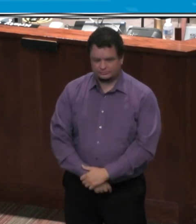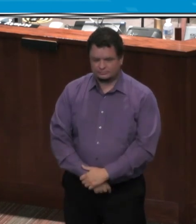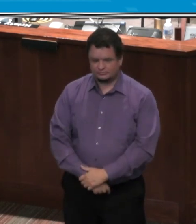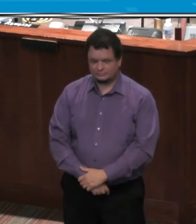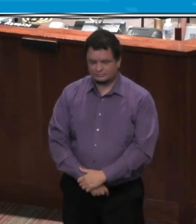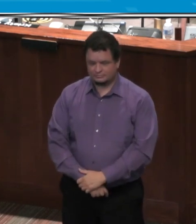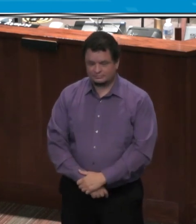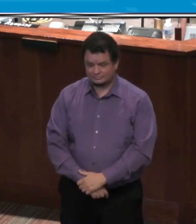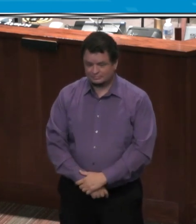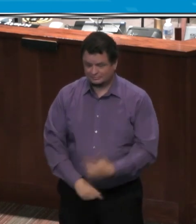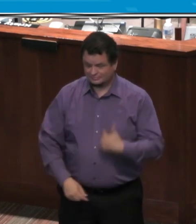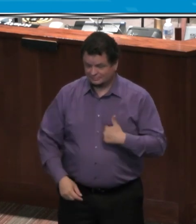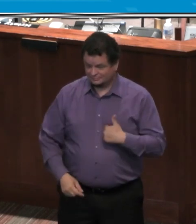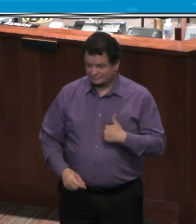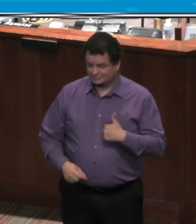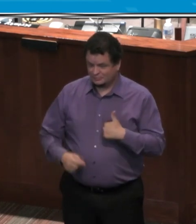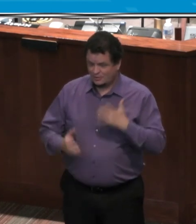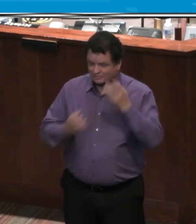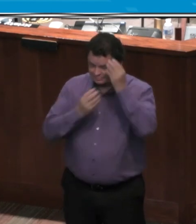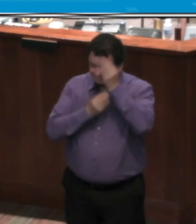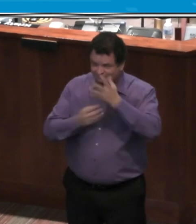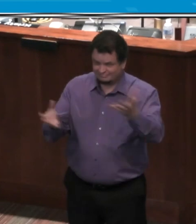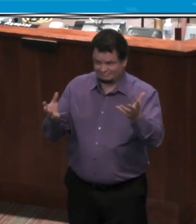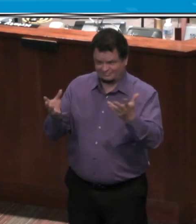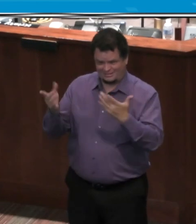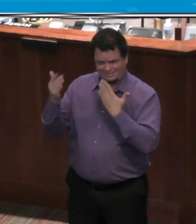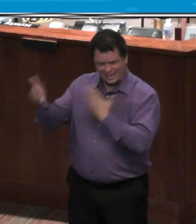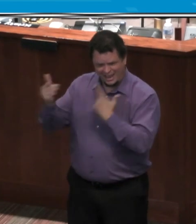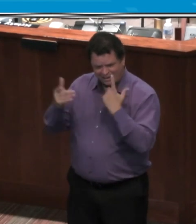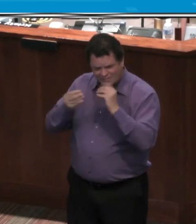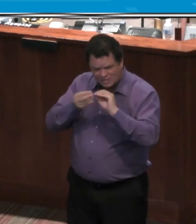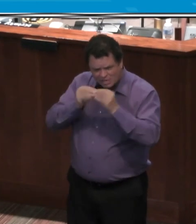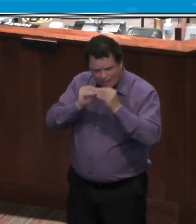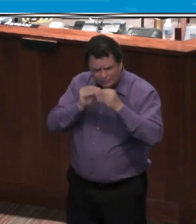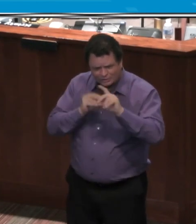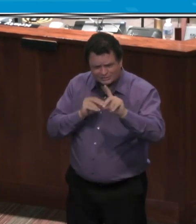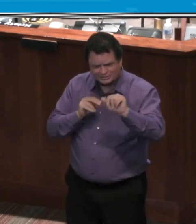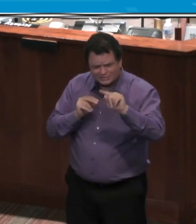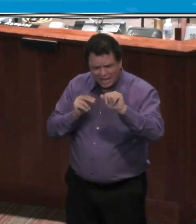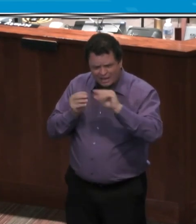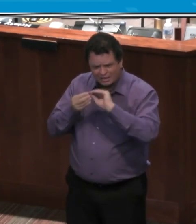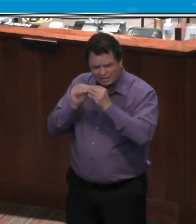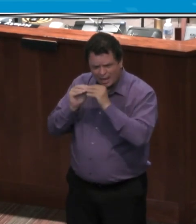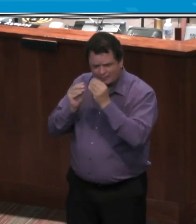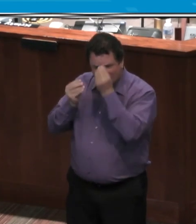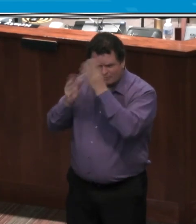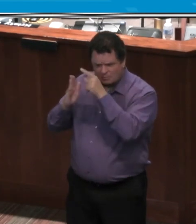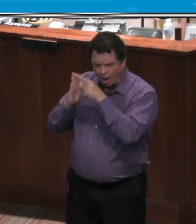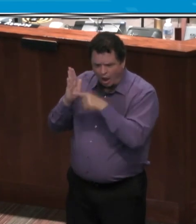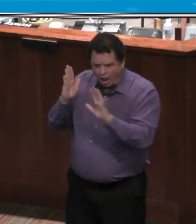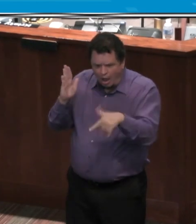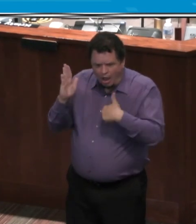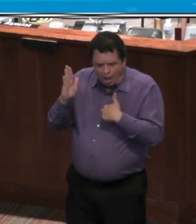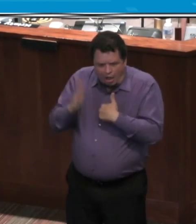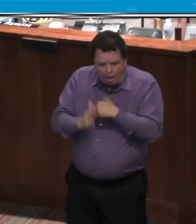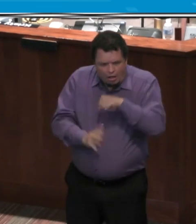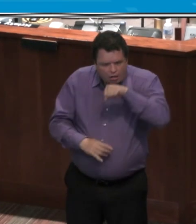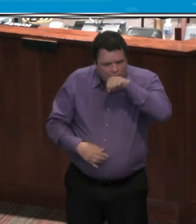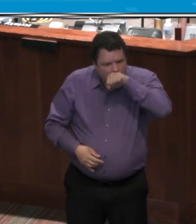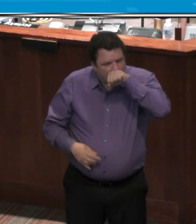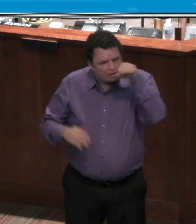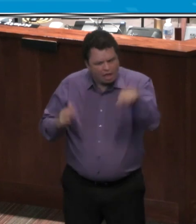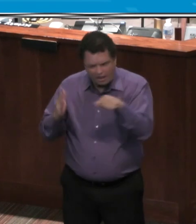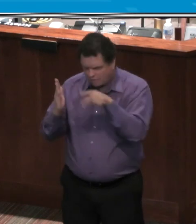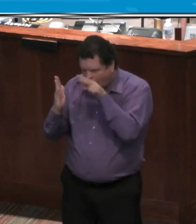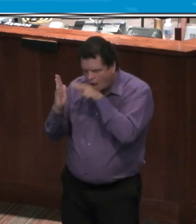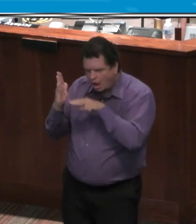gentleman is, that he love that. I loved how the bars were broken down. I appreciate that a lot. I do appreciate that. I wanted to